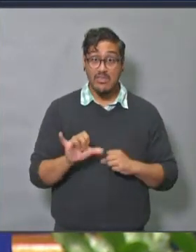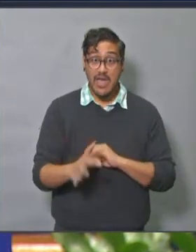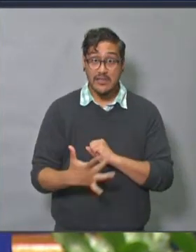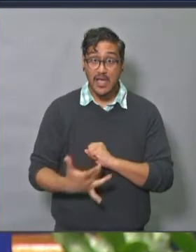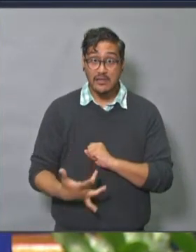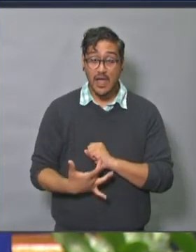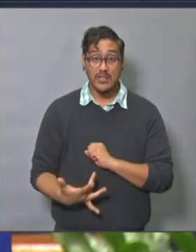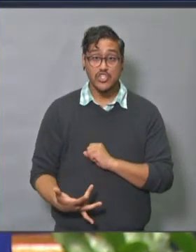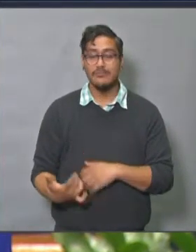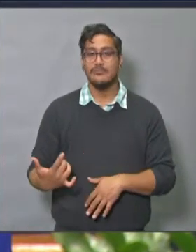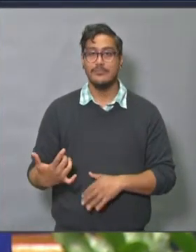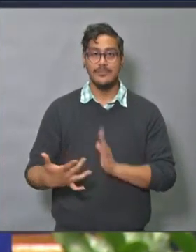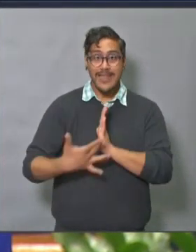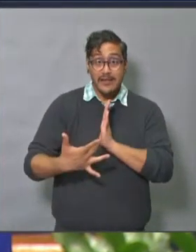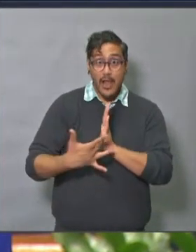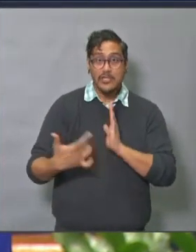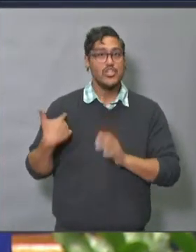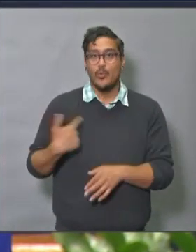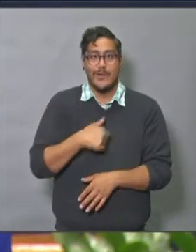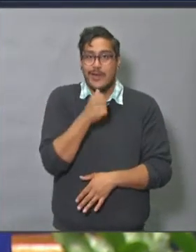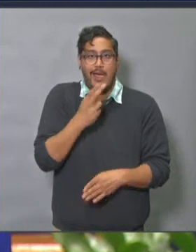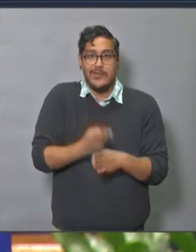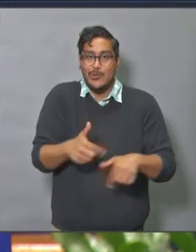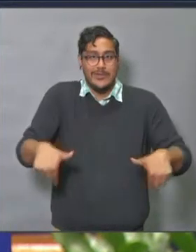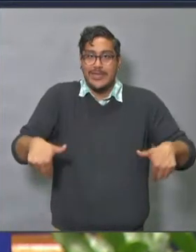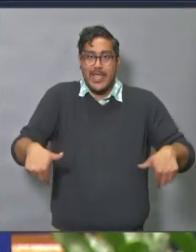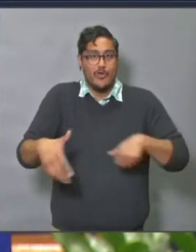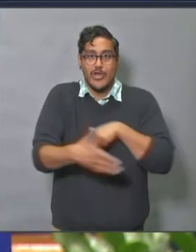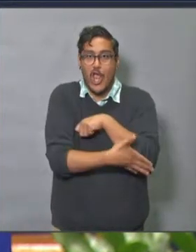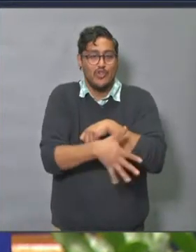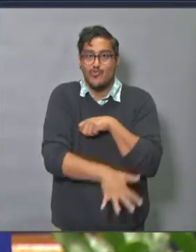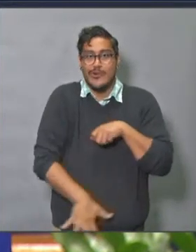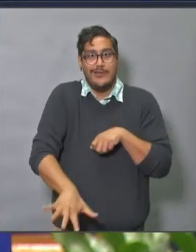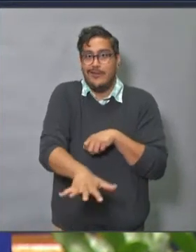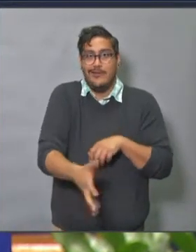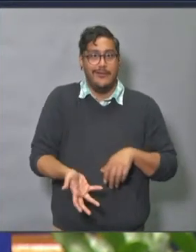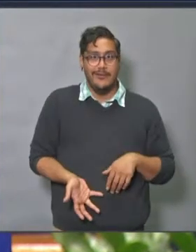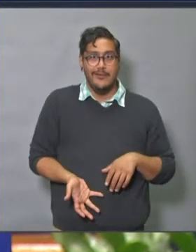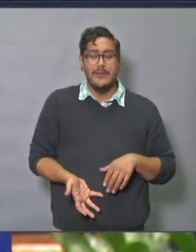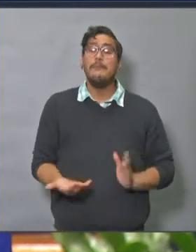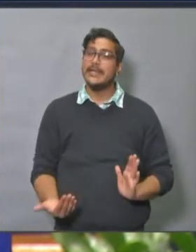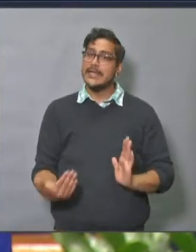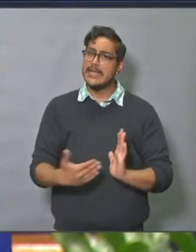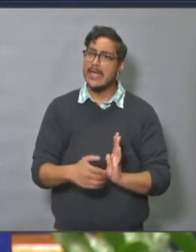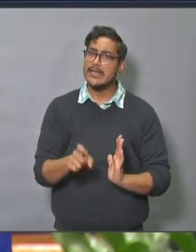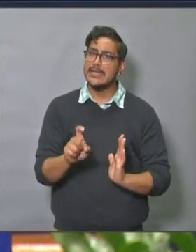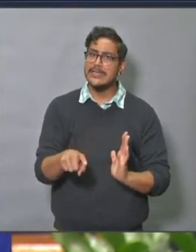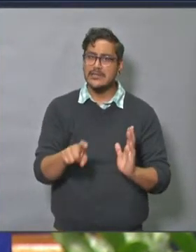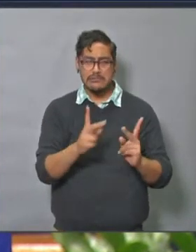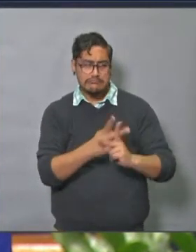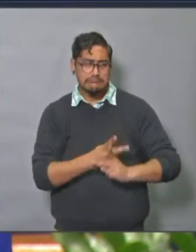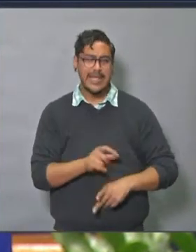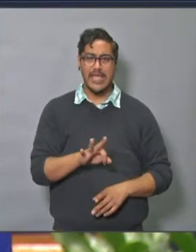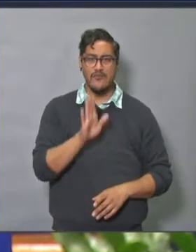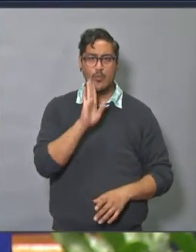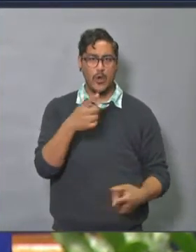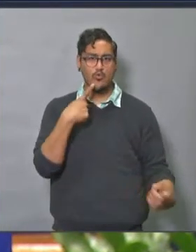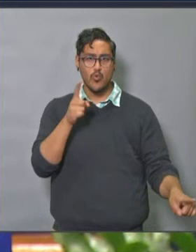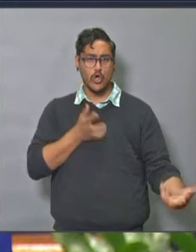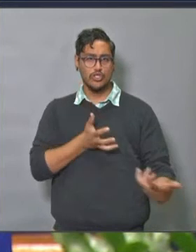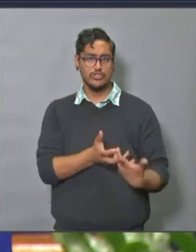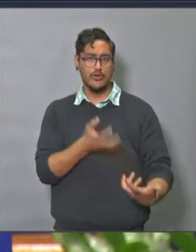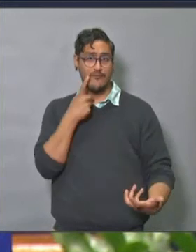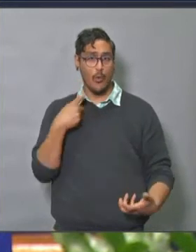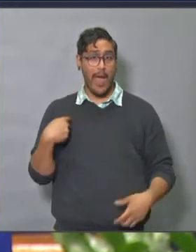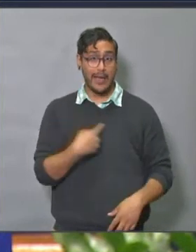the country. And it's something that, we need to look at again, make sure it works for us and for our communities. But I think